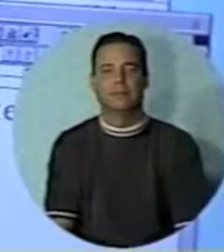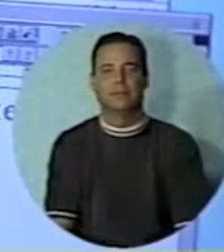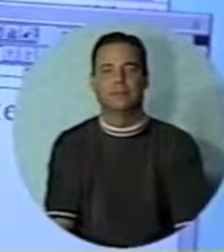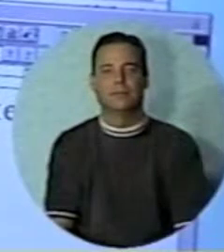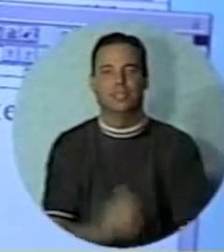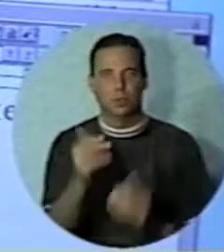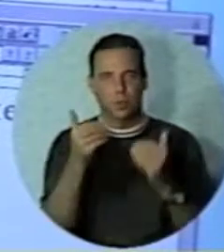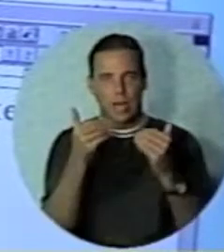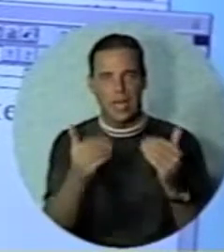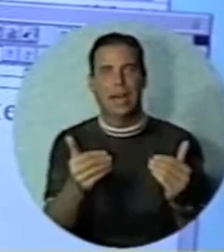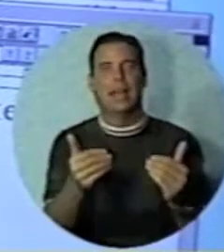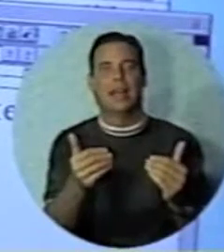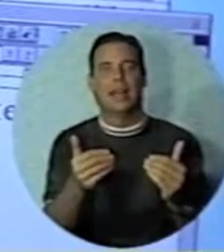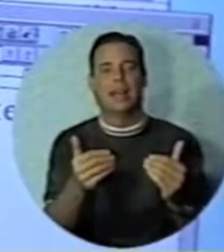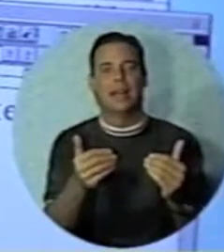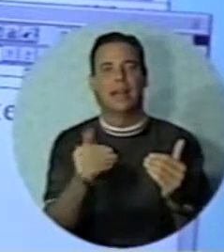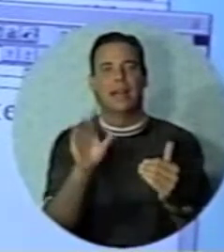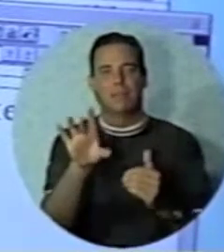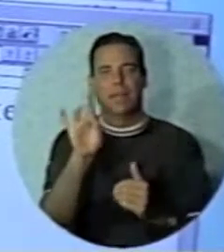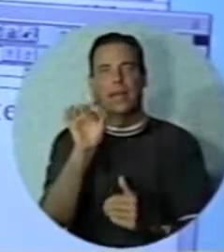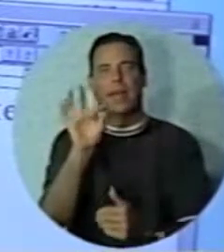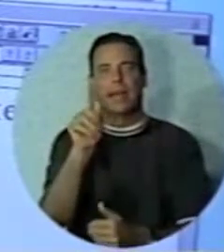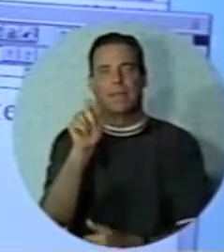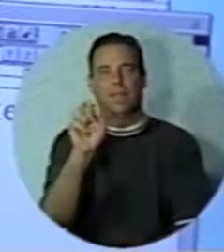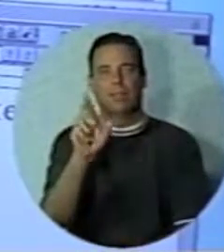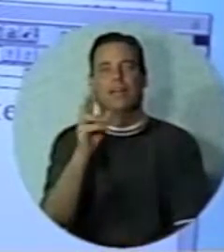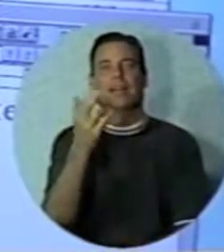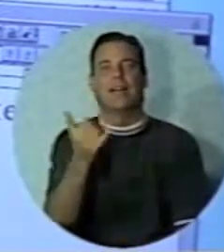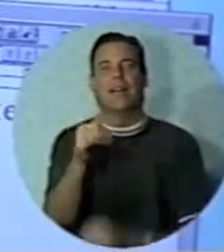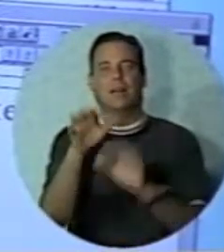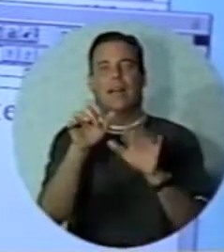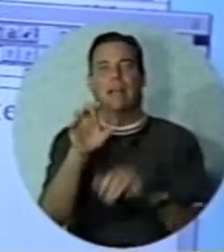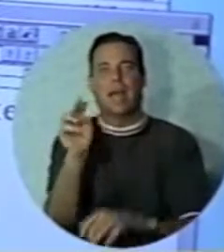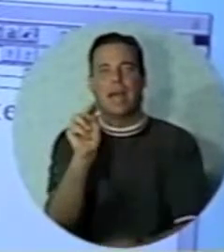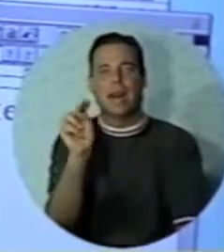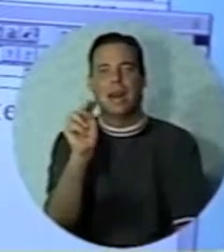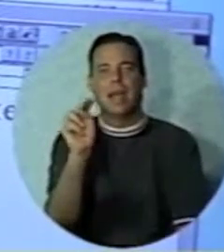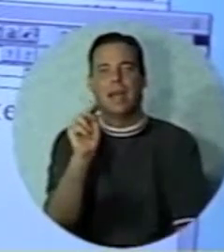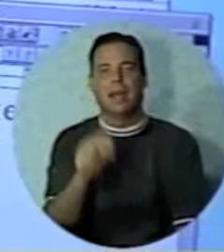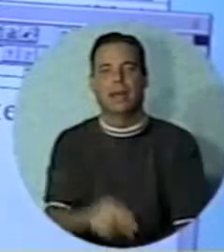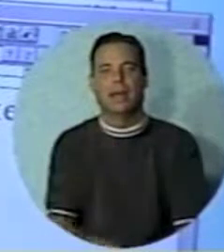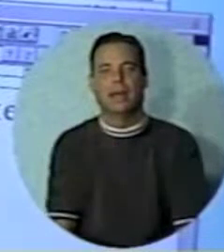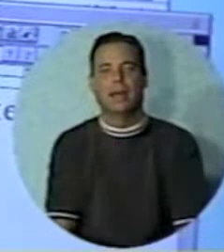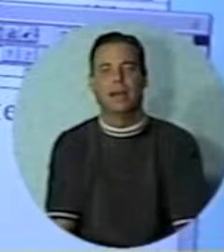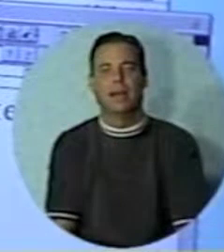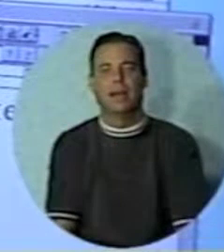You went ahead and went for after. And now you're typing N,